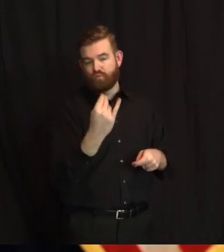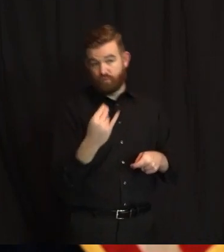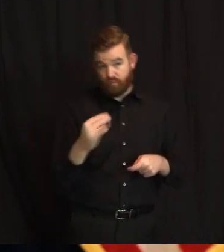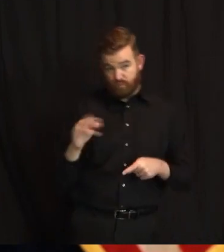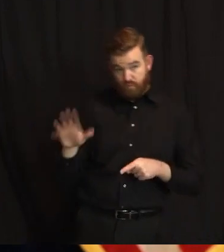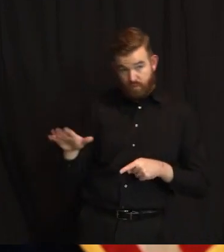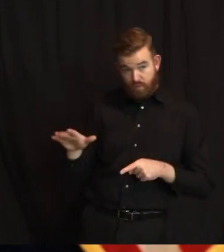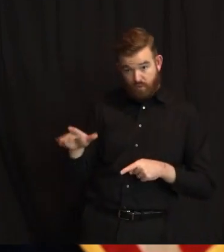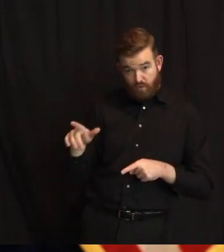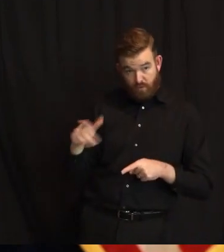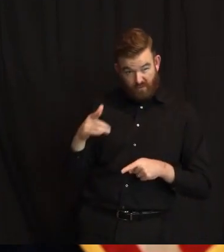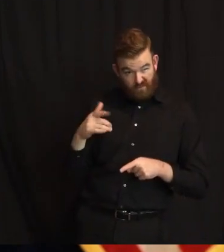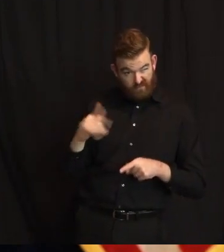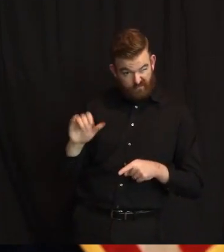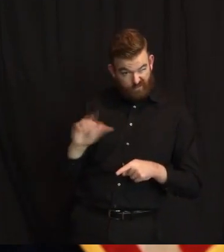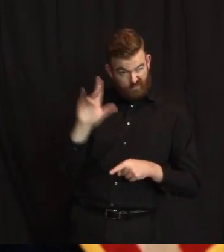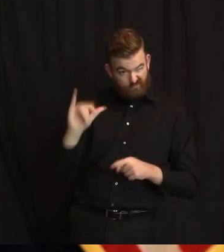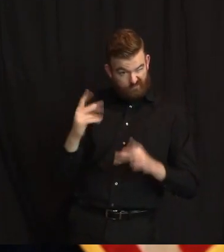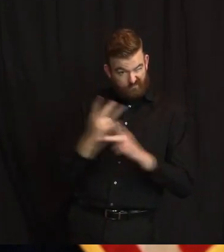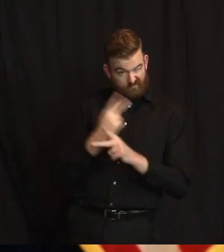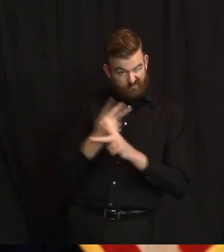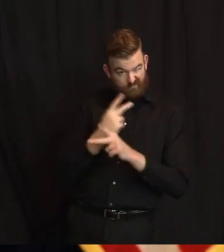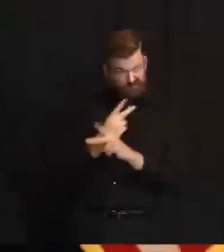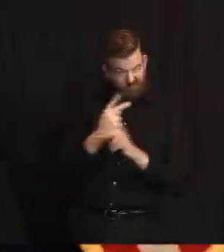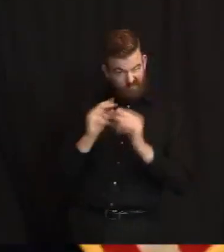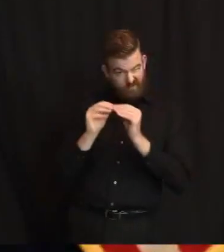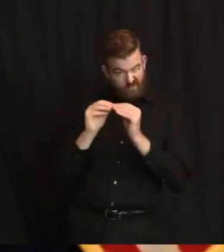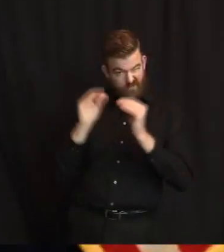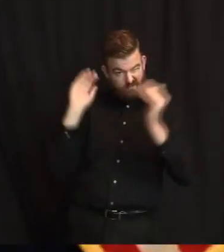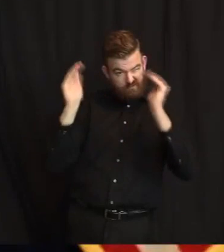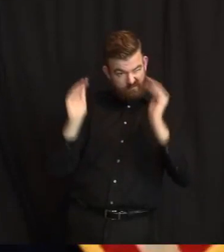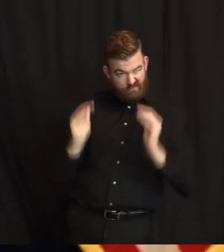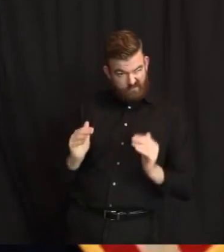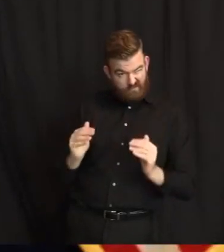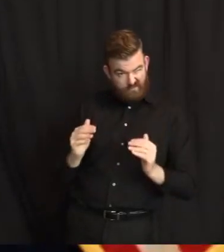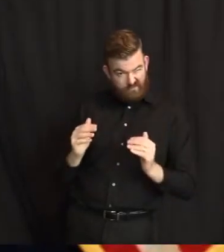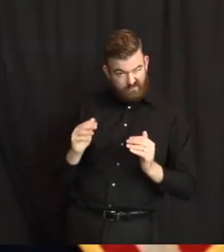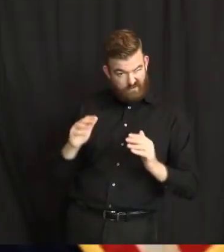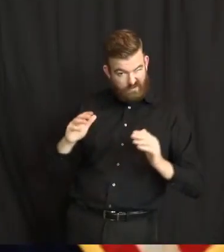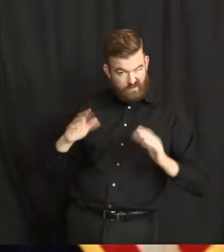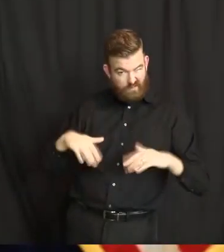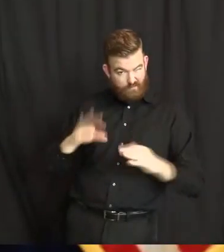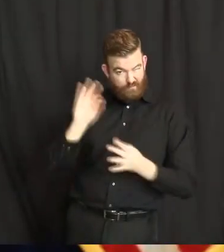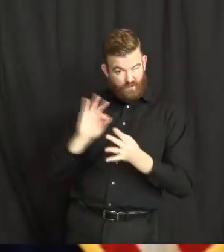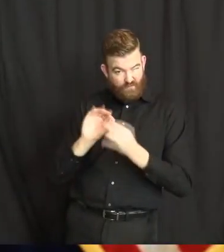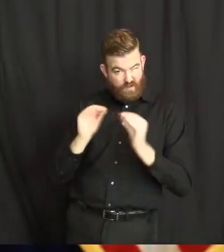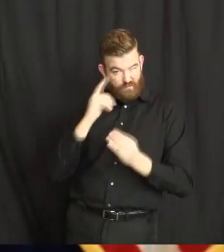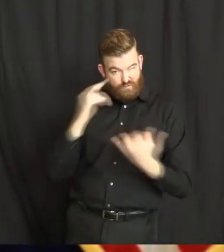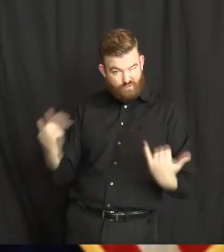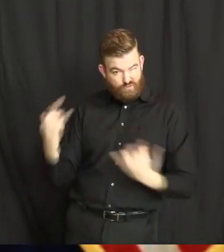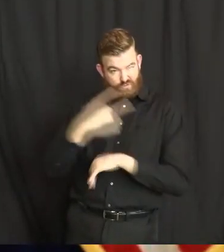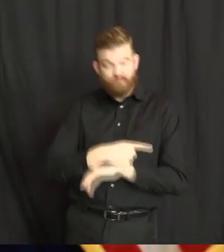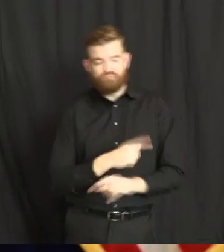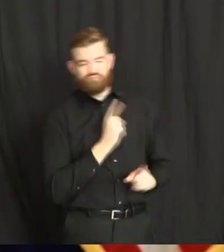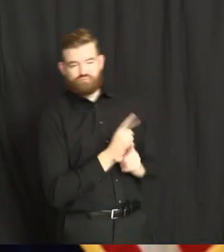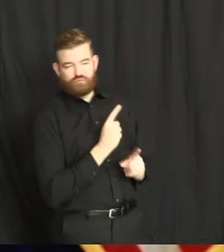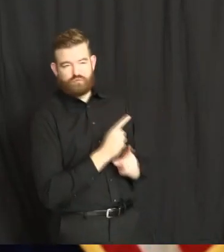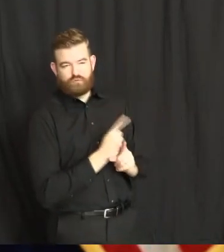the racial data? But that looks early stage to be about consistent, and I'm saying